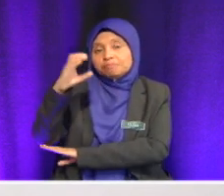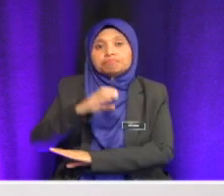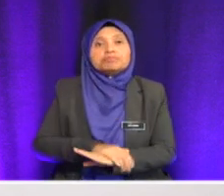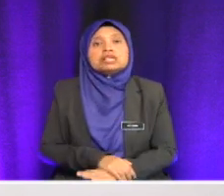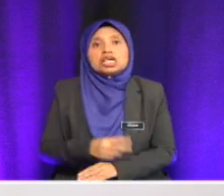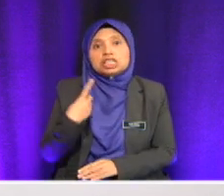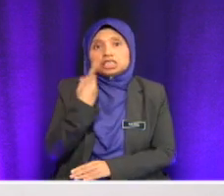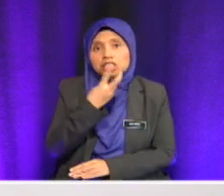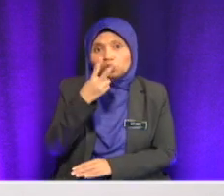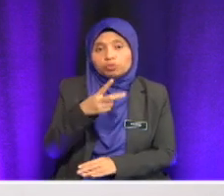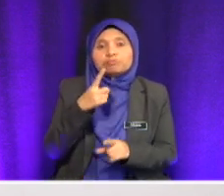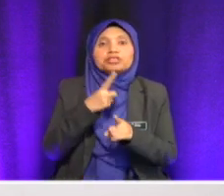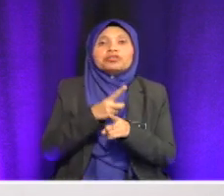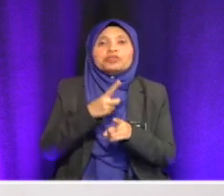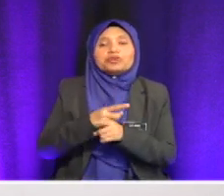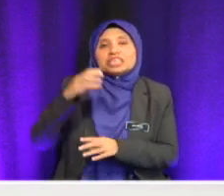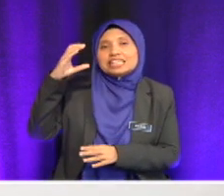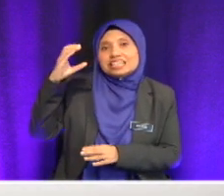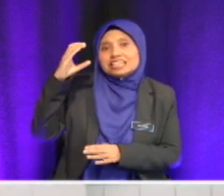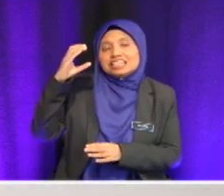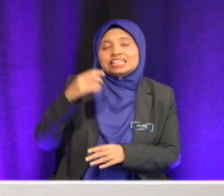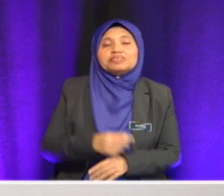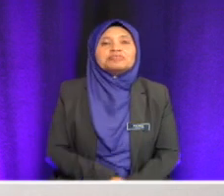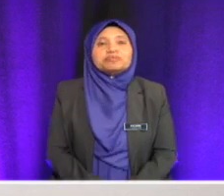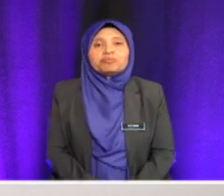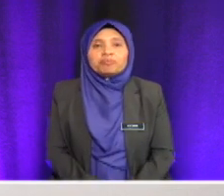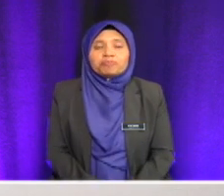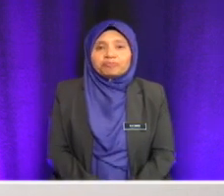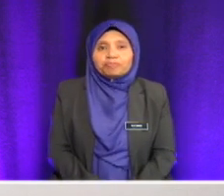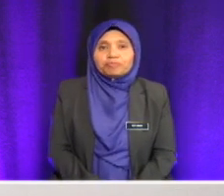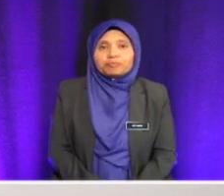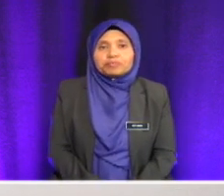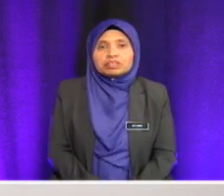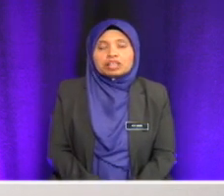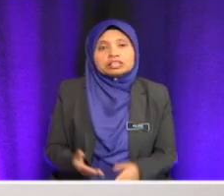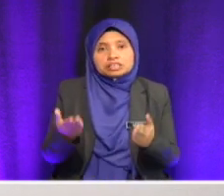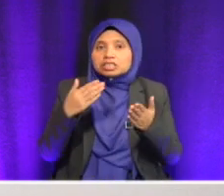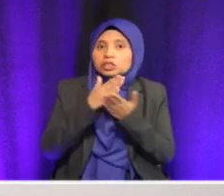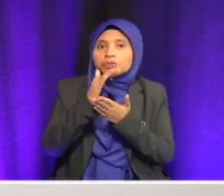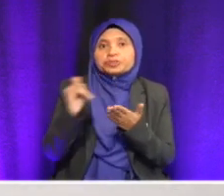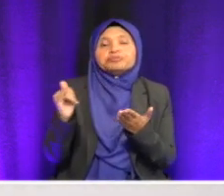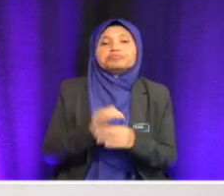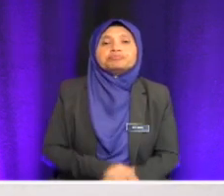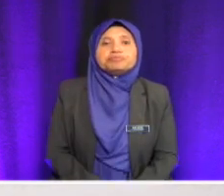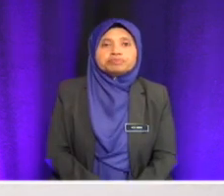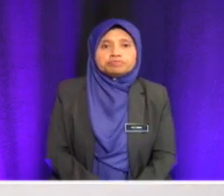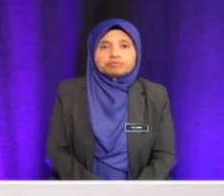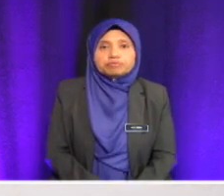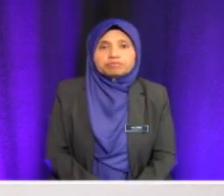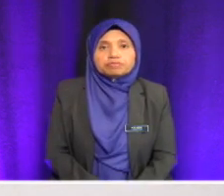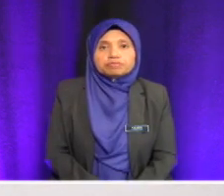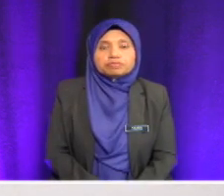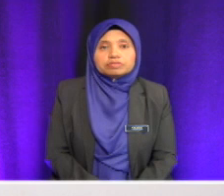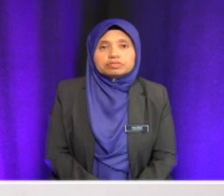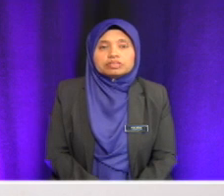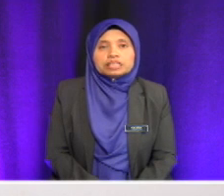Let's answer. see. Yes. Yes, well Good done. job, Good lah, job. everybody. Okay. Okay. Let's move on to the next question. Can Okay, I who? have